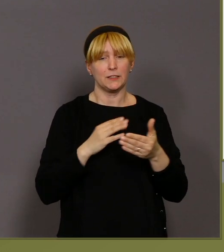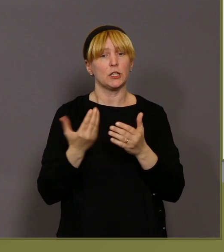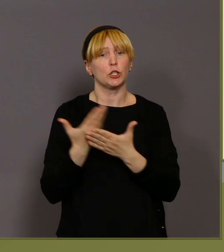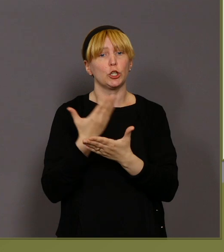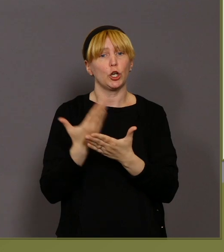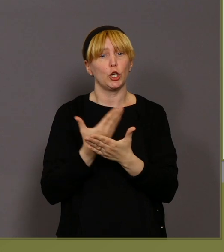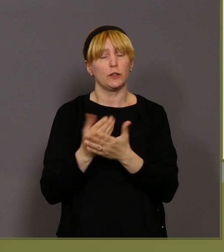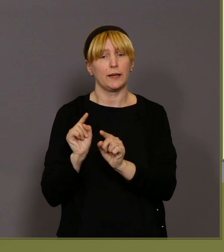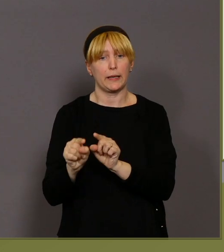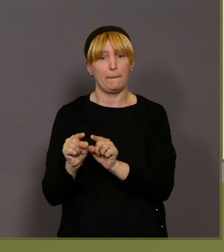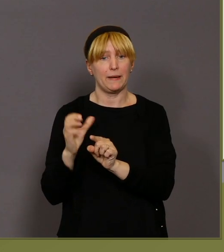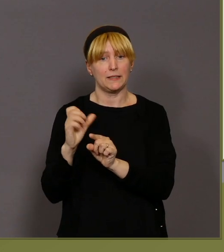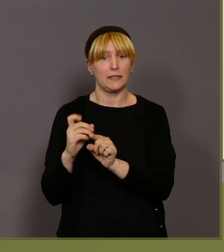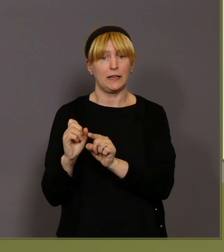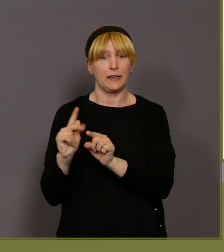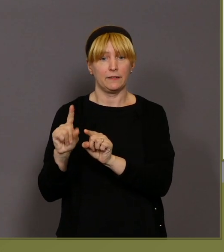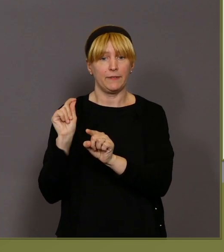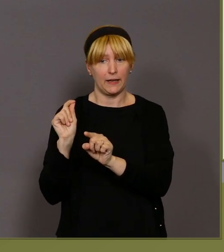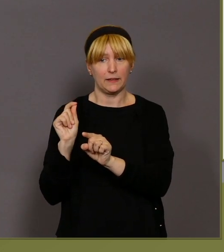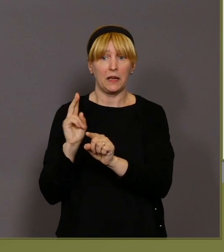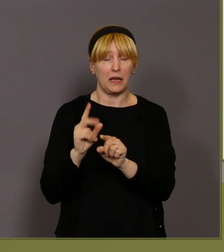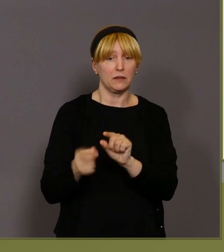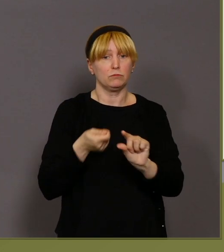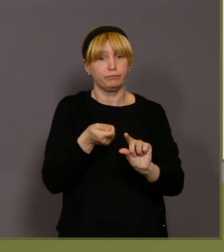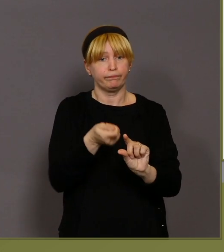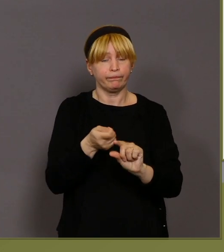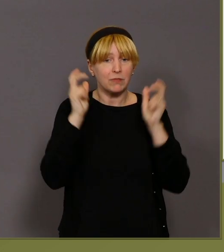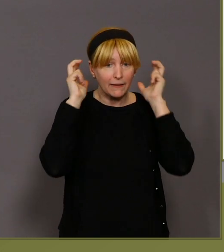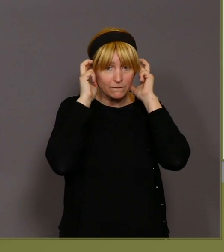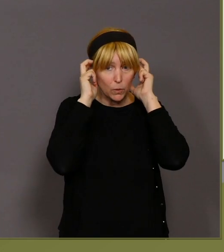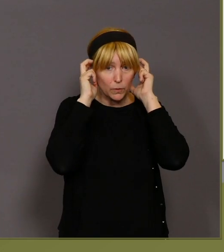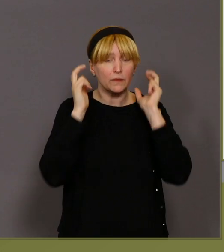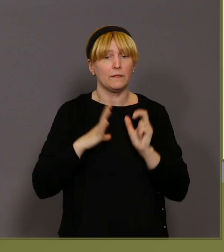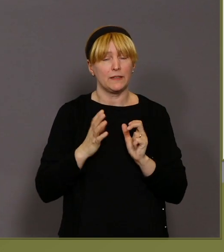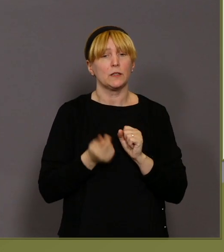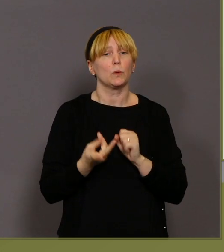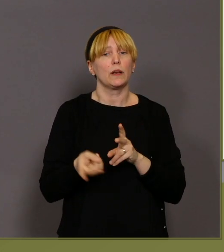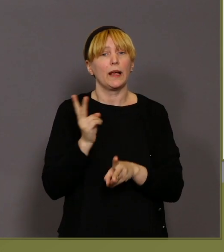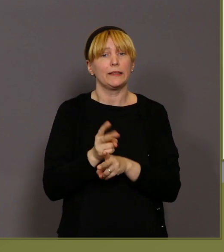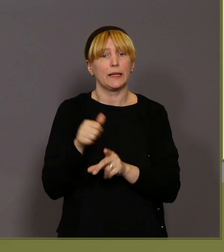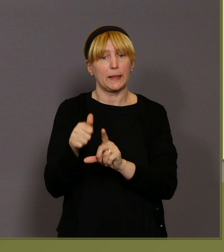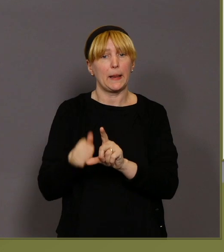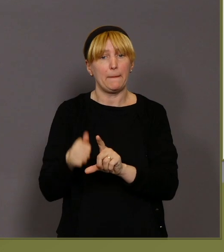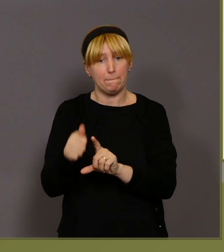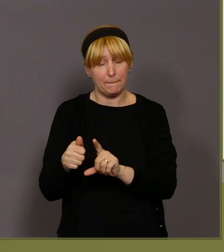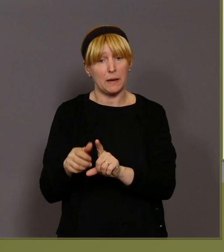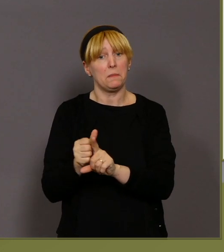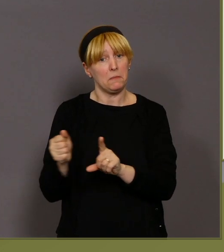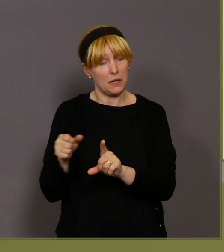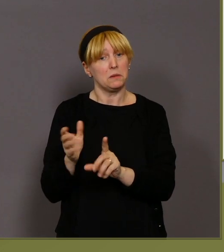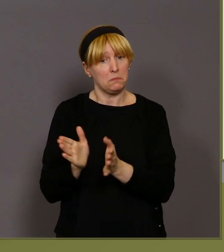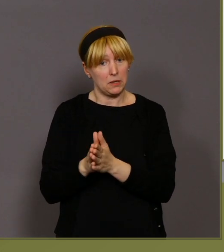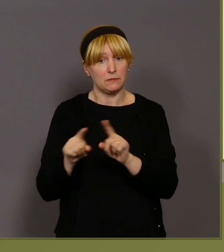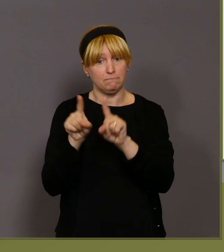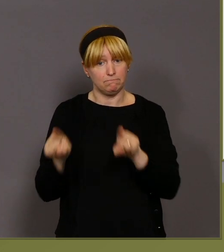one, and also a headphone jack and a few extra buttons. But with that alone, you can